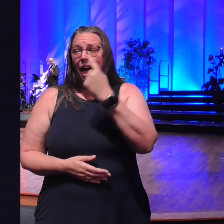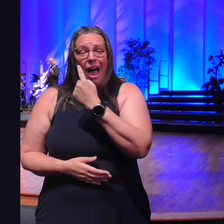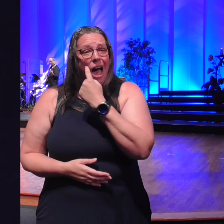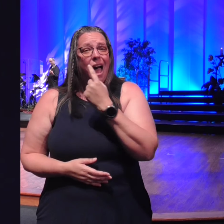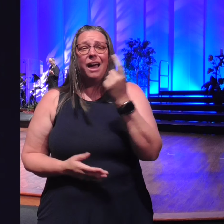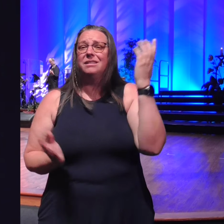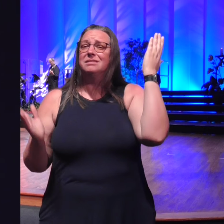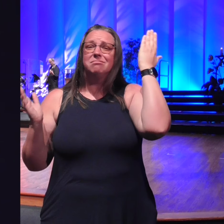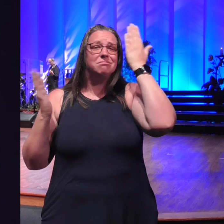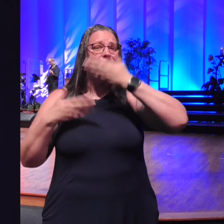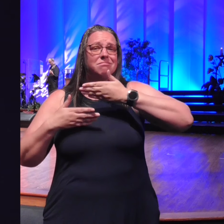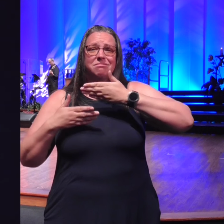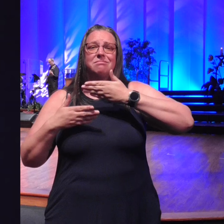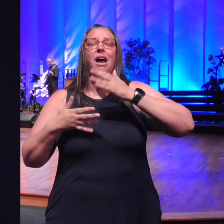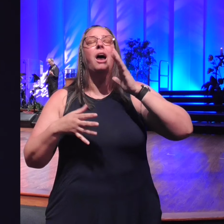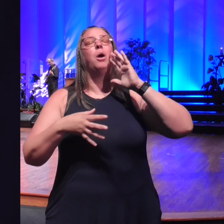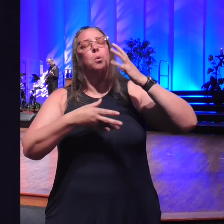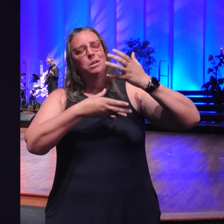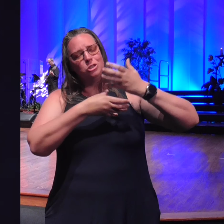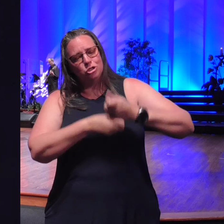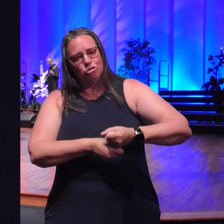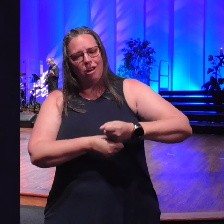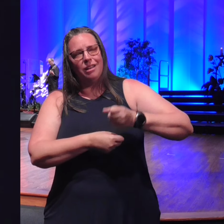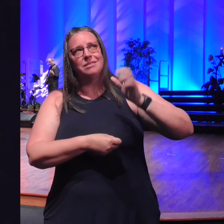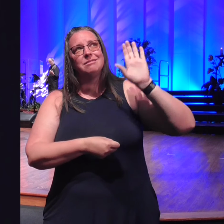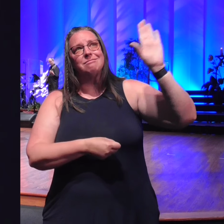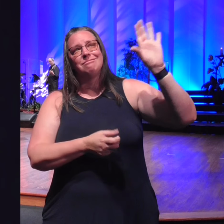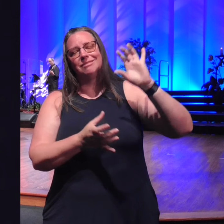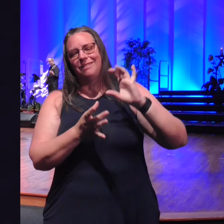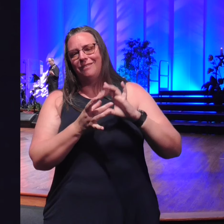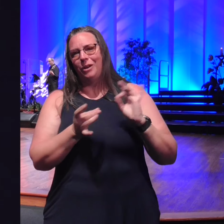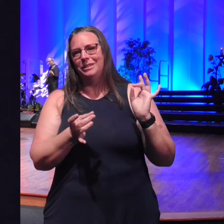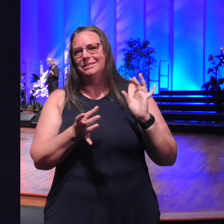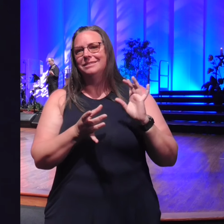I will trust the voice that speaks.